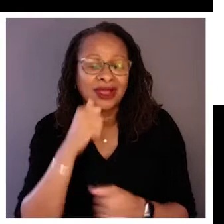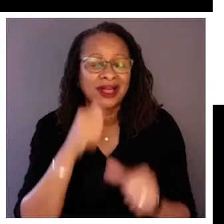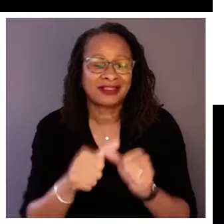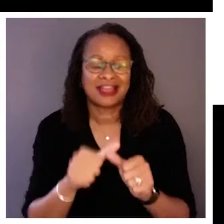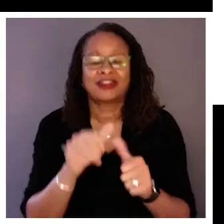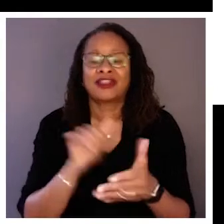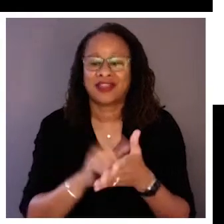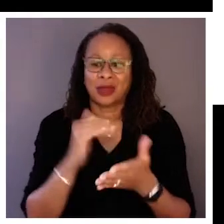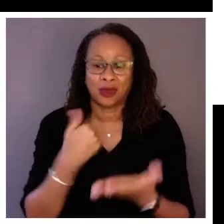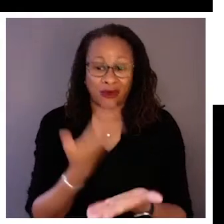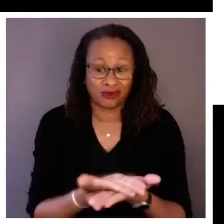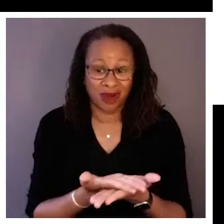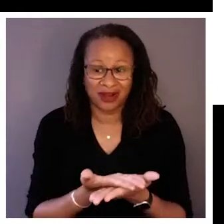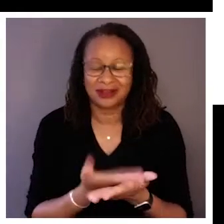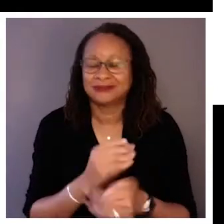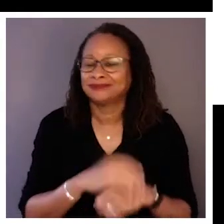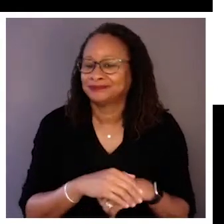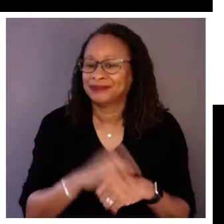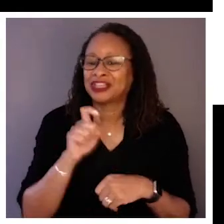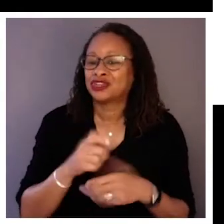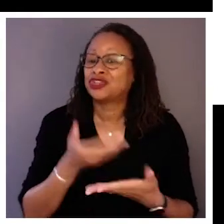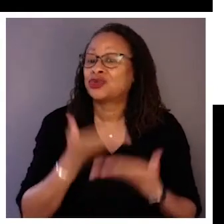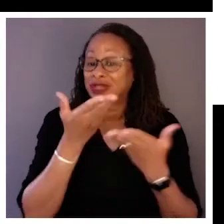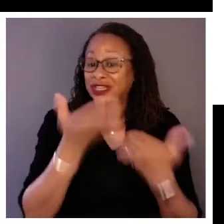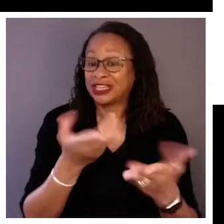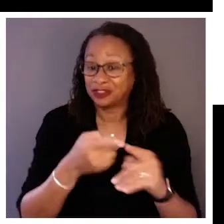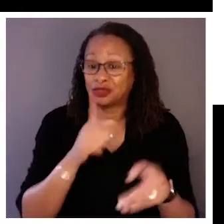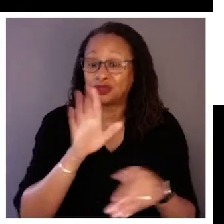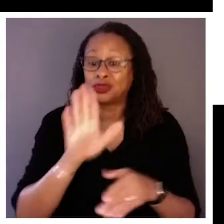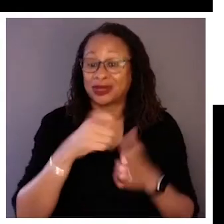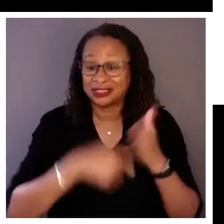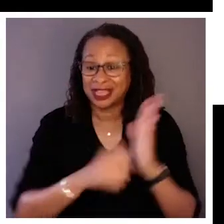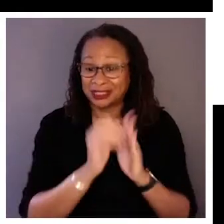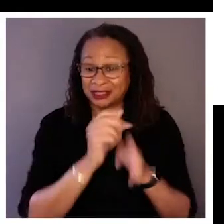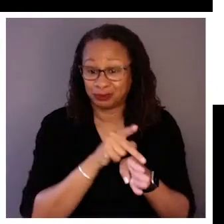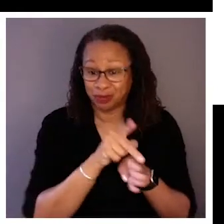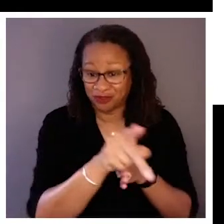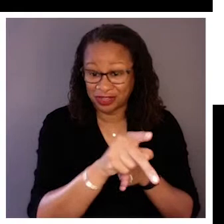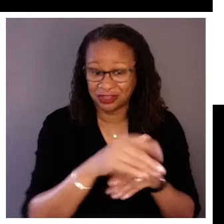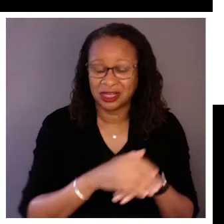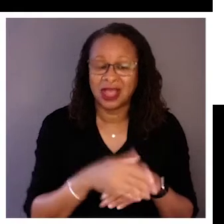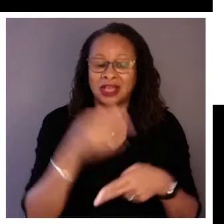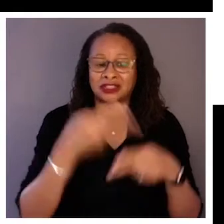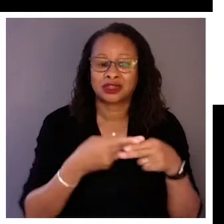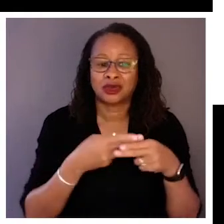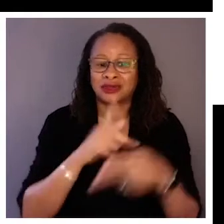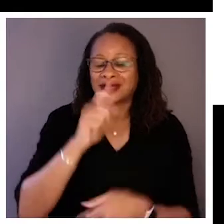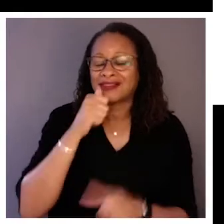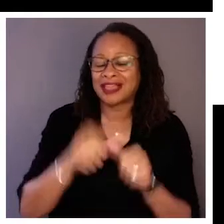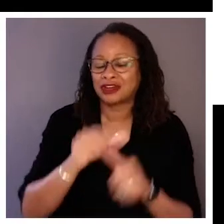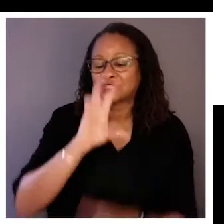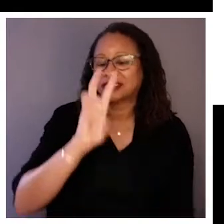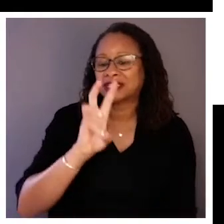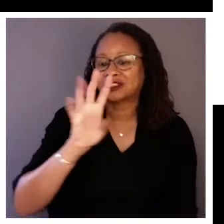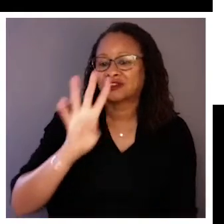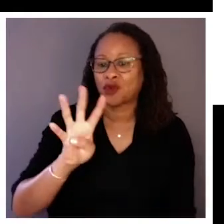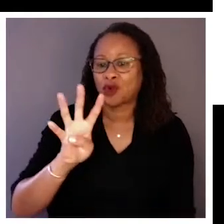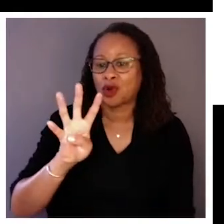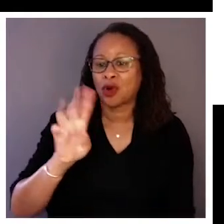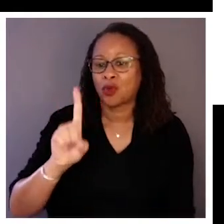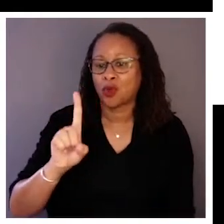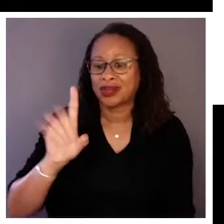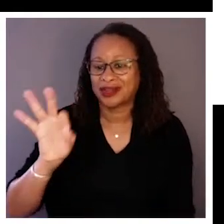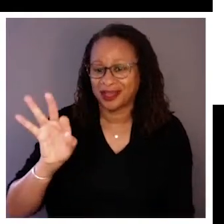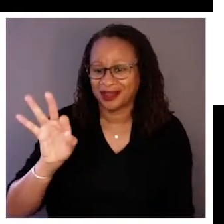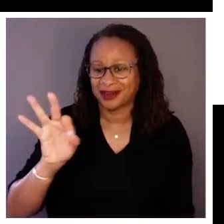you. And this is another thing you have to give your tax professional. It's called letter 6419. The 6419